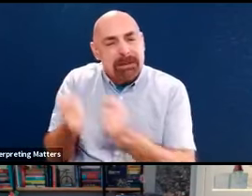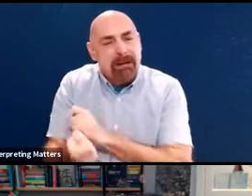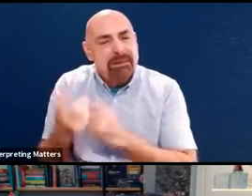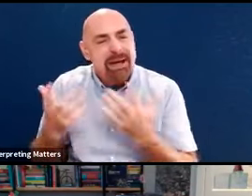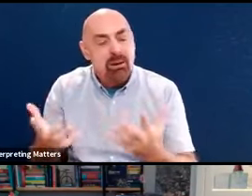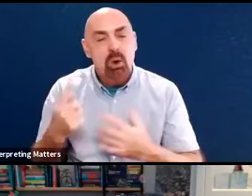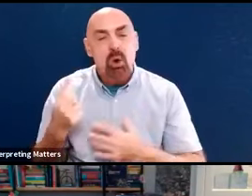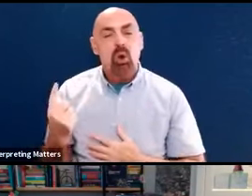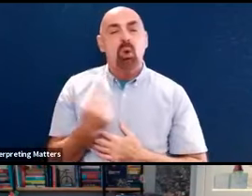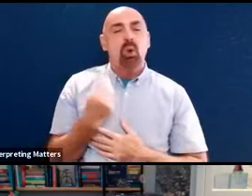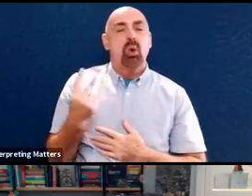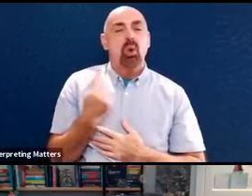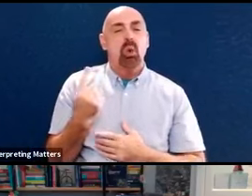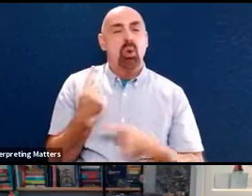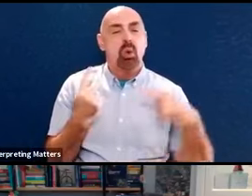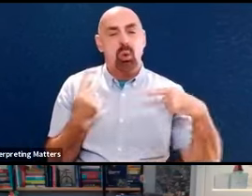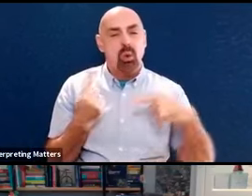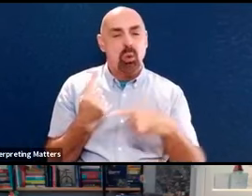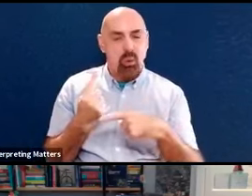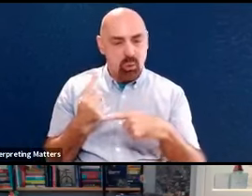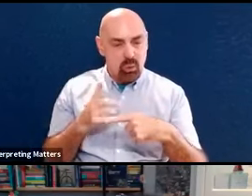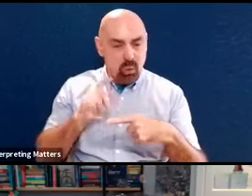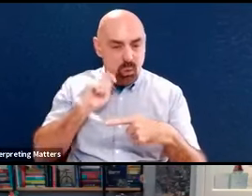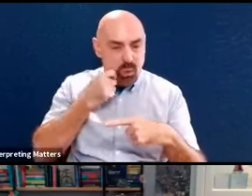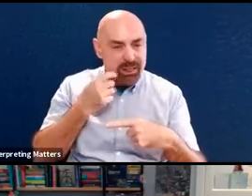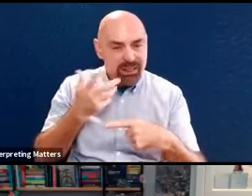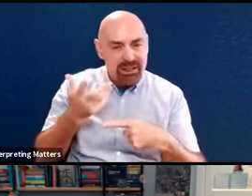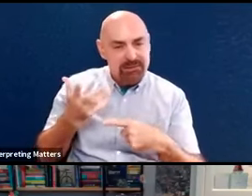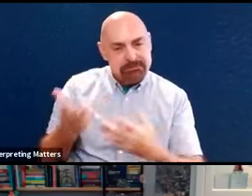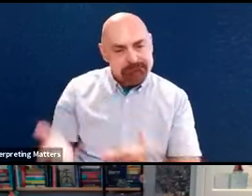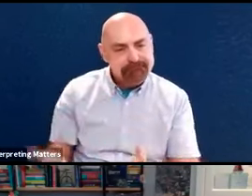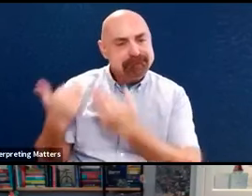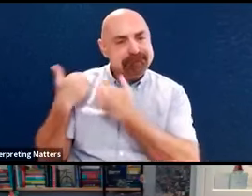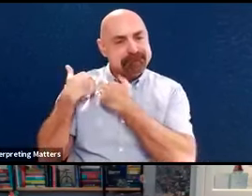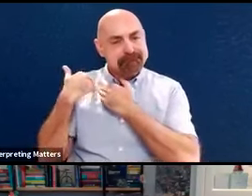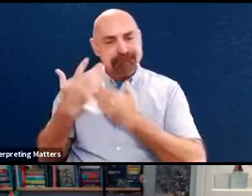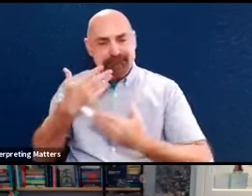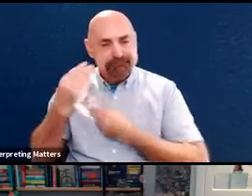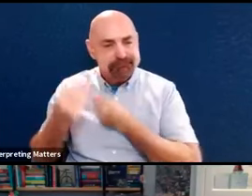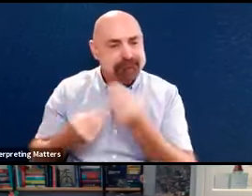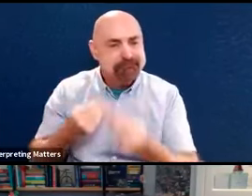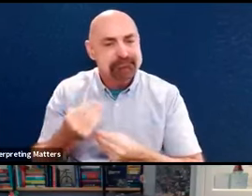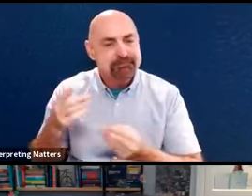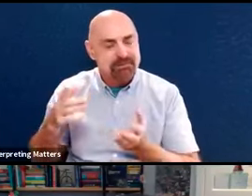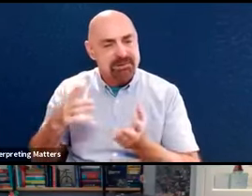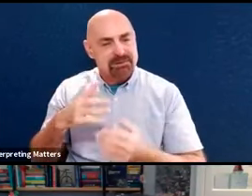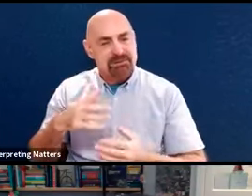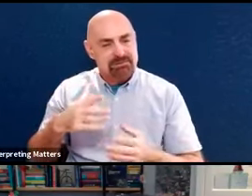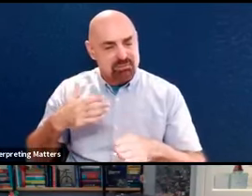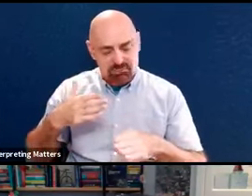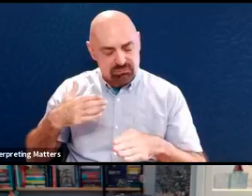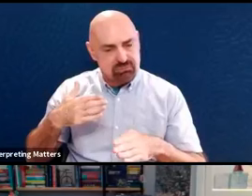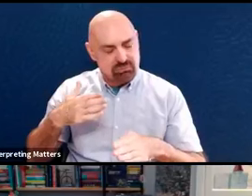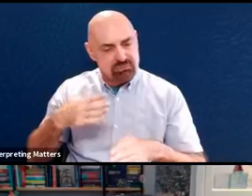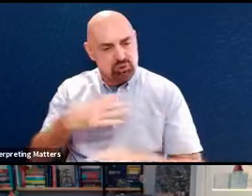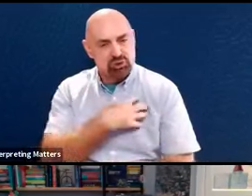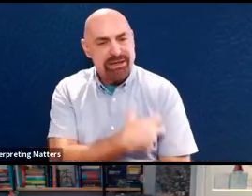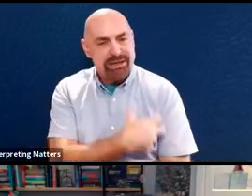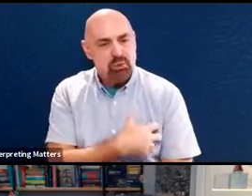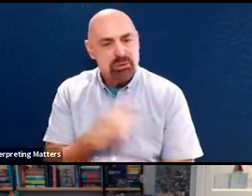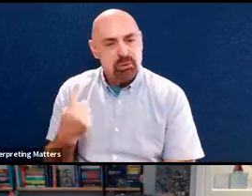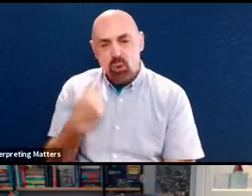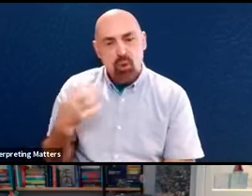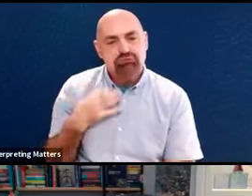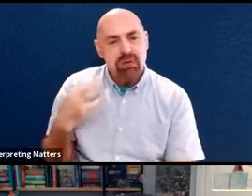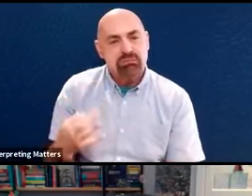who is going to, you know, to take responsibility for the workers, or to represent them,